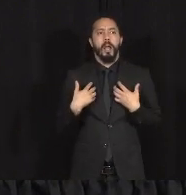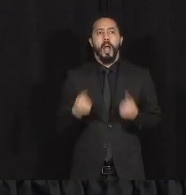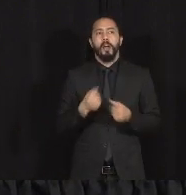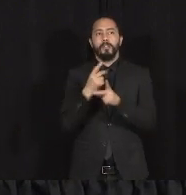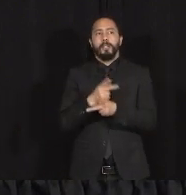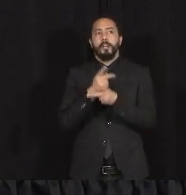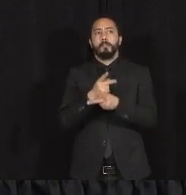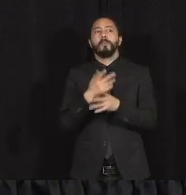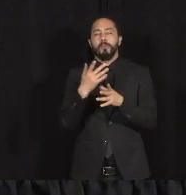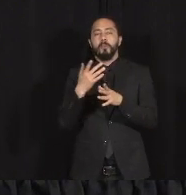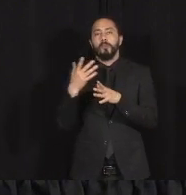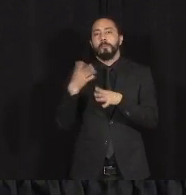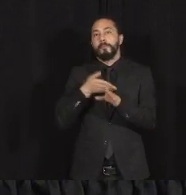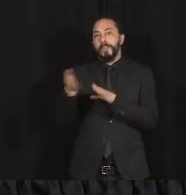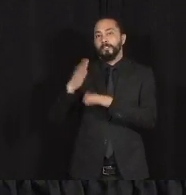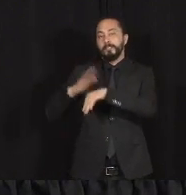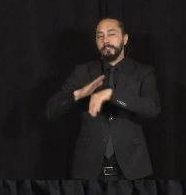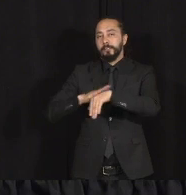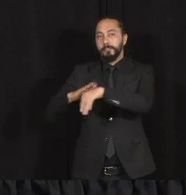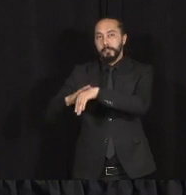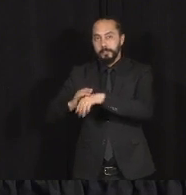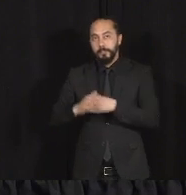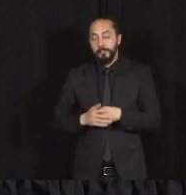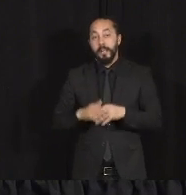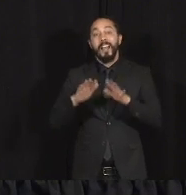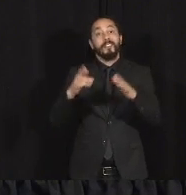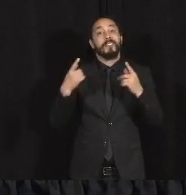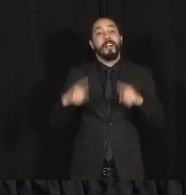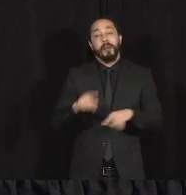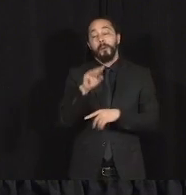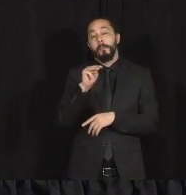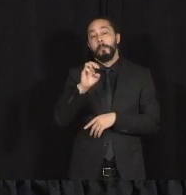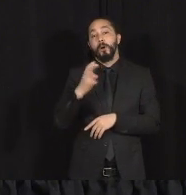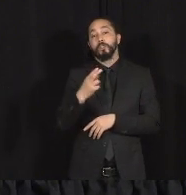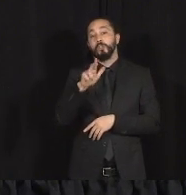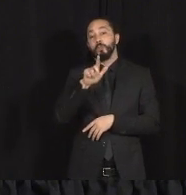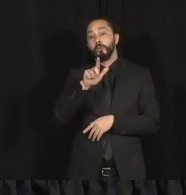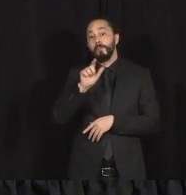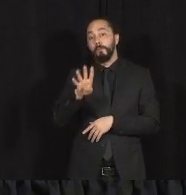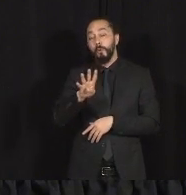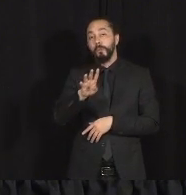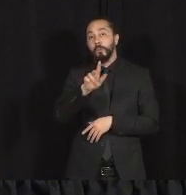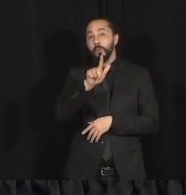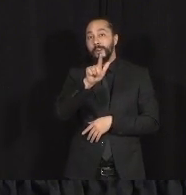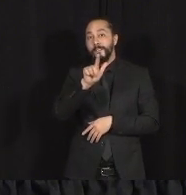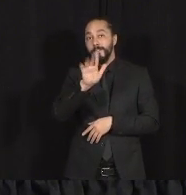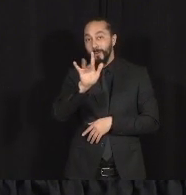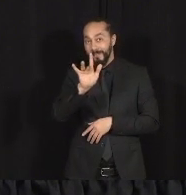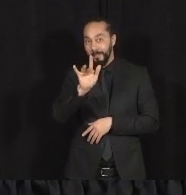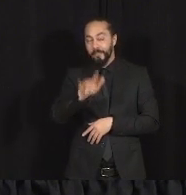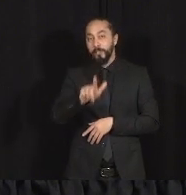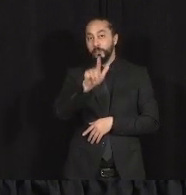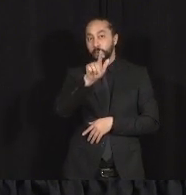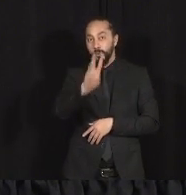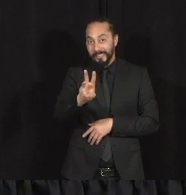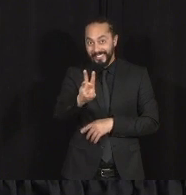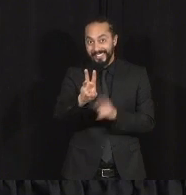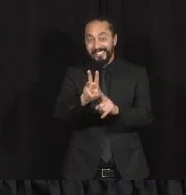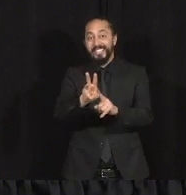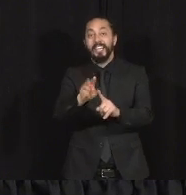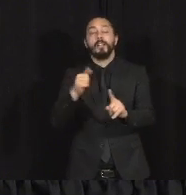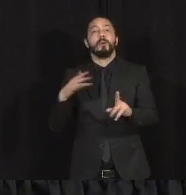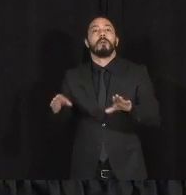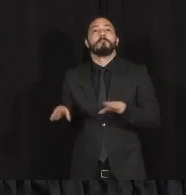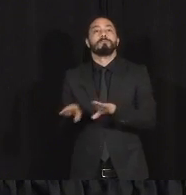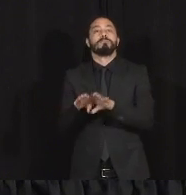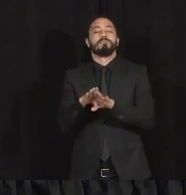23rd, 24th, and 25th of March, the closure of non-essential workplaces, work